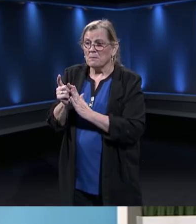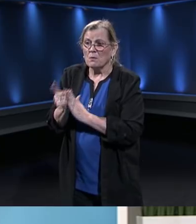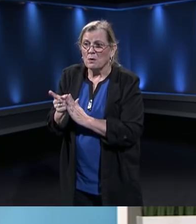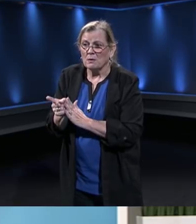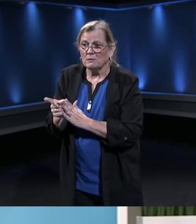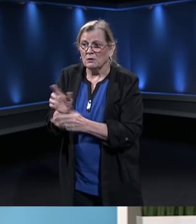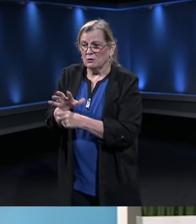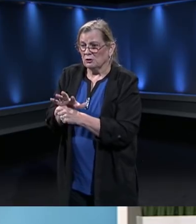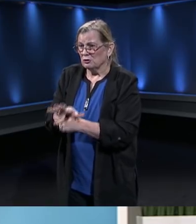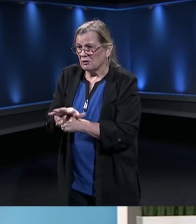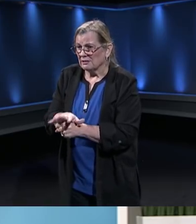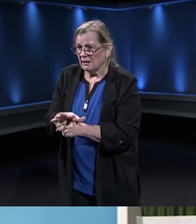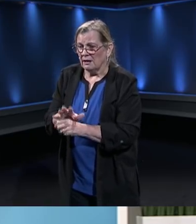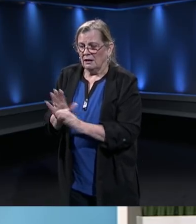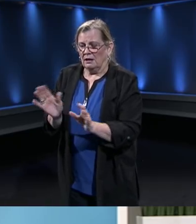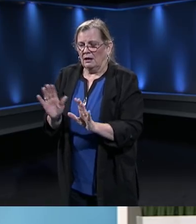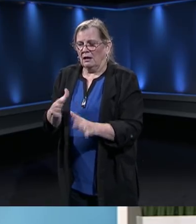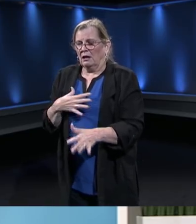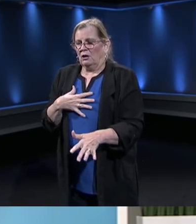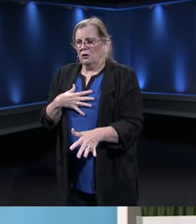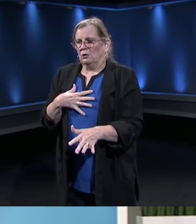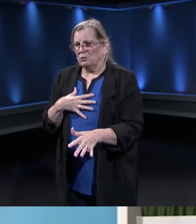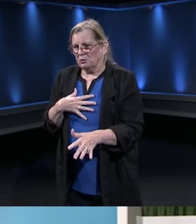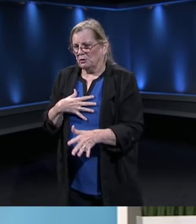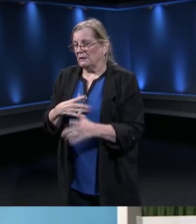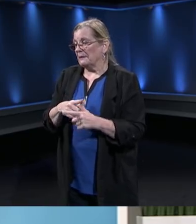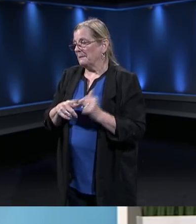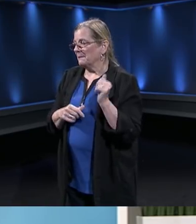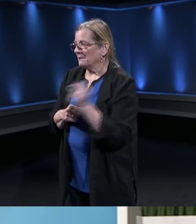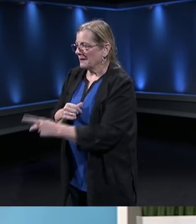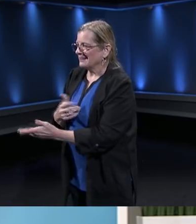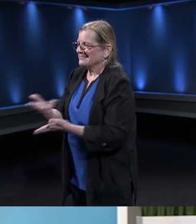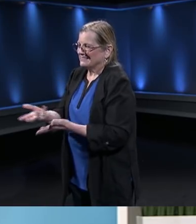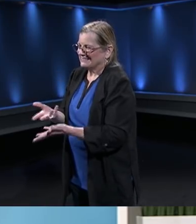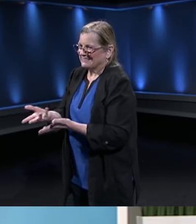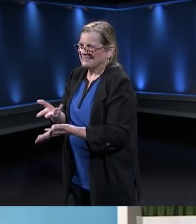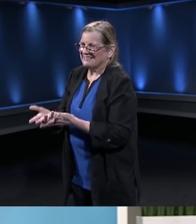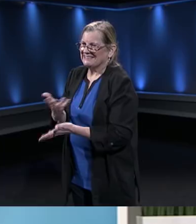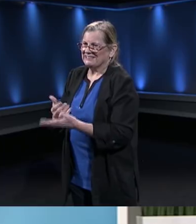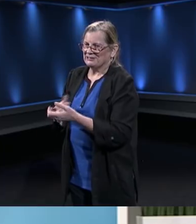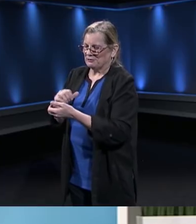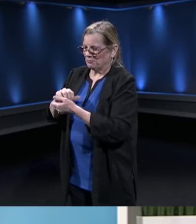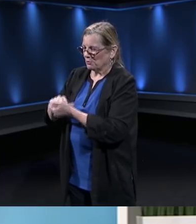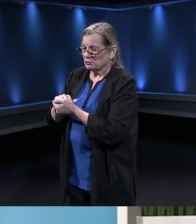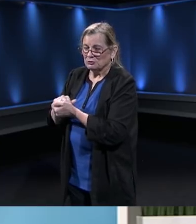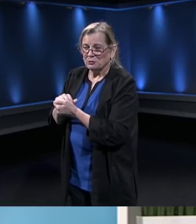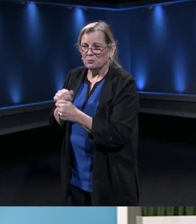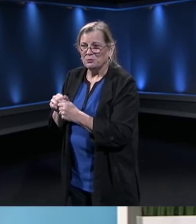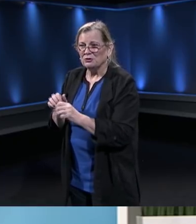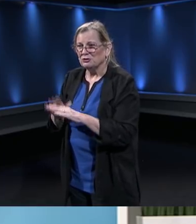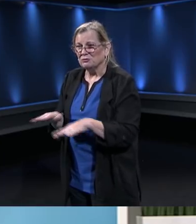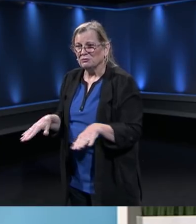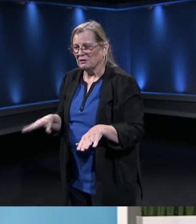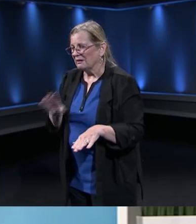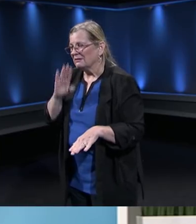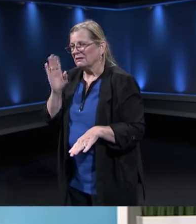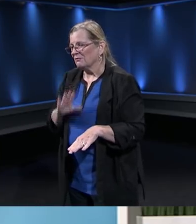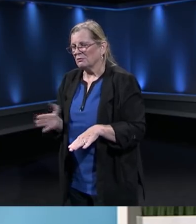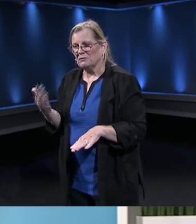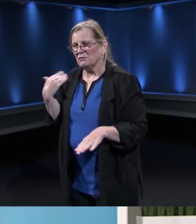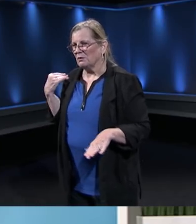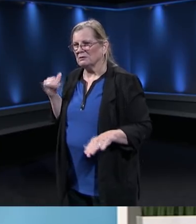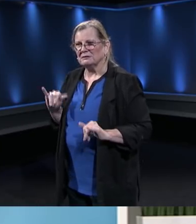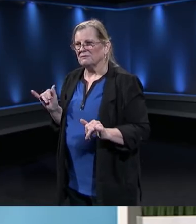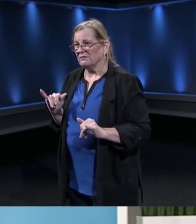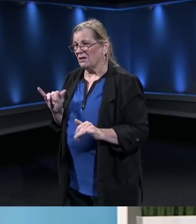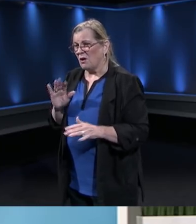academic engagement. So this is a partnership that we really want to have with our parents, and there's a whole team at the school, whether it's